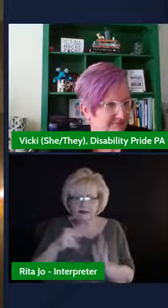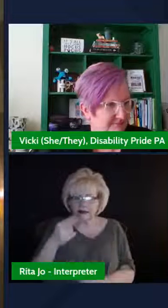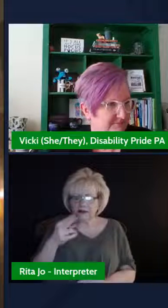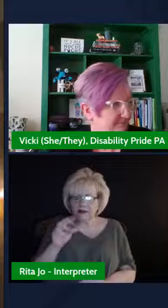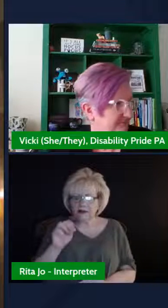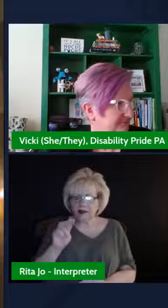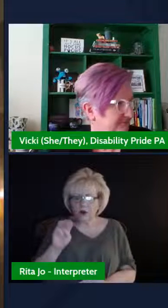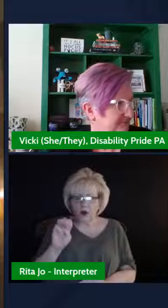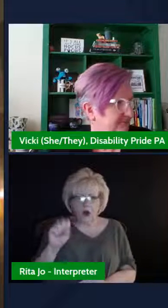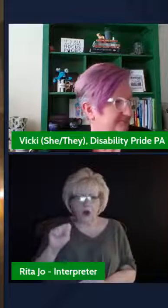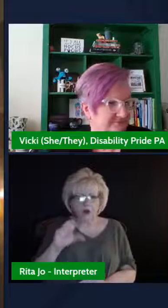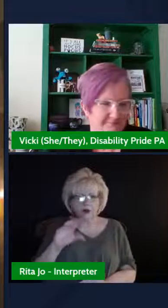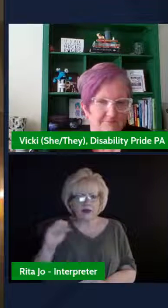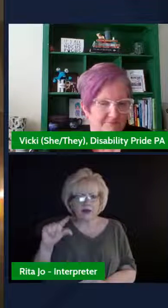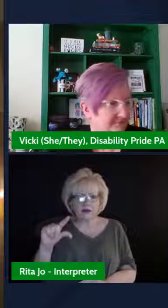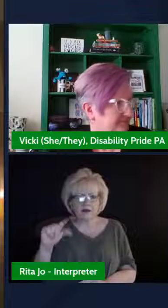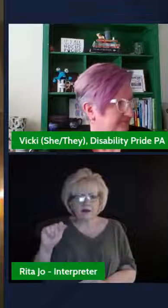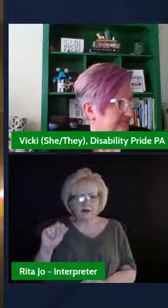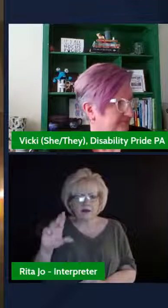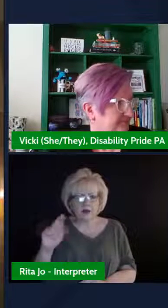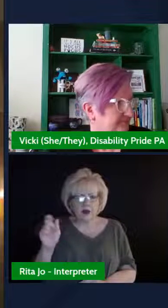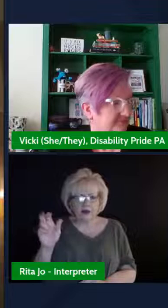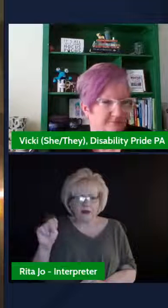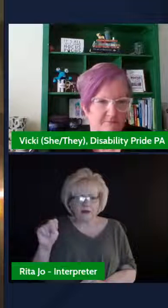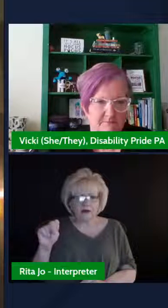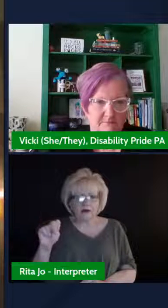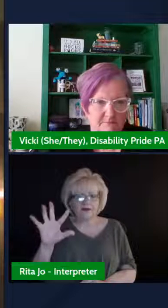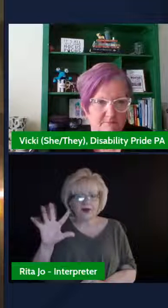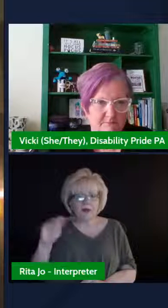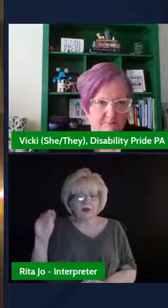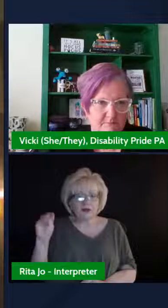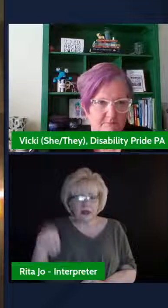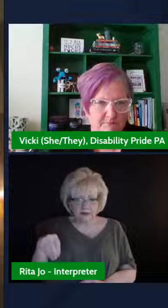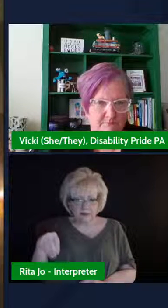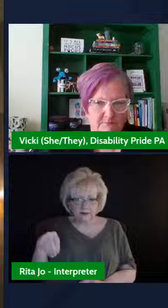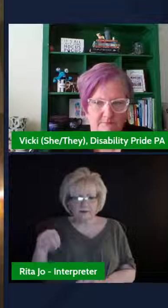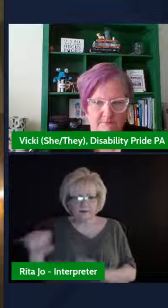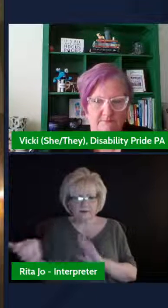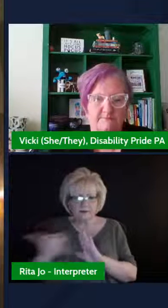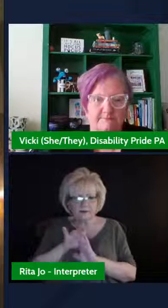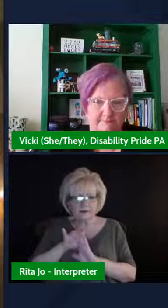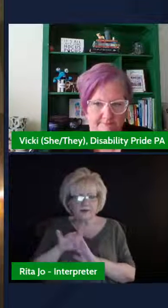or some home magazine that only 5% of homes are designated as